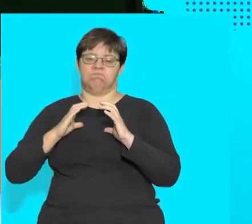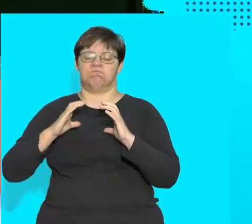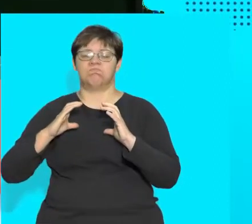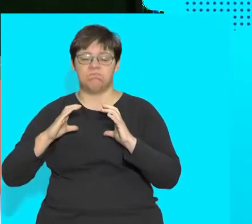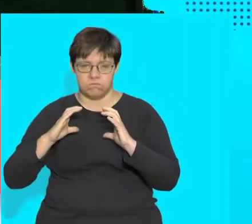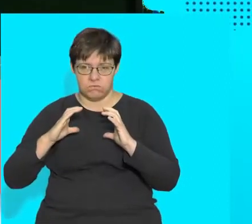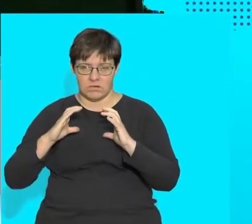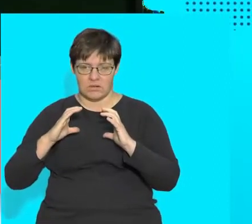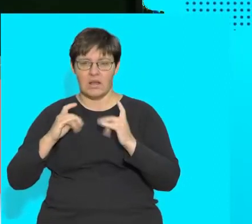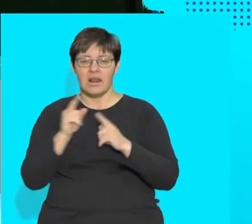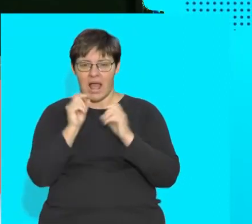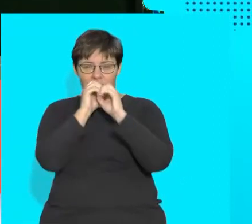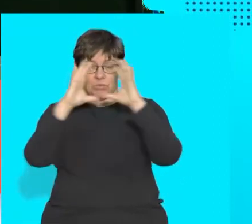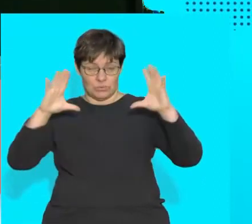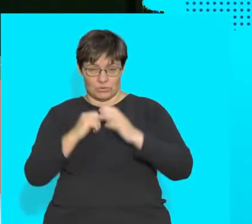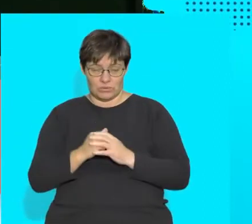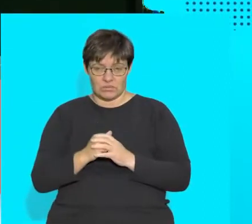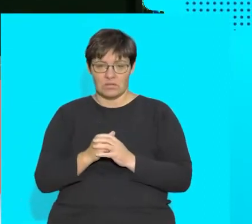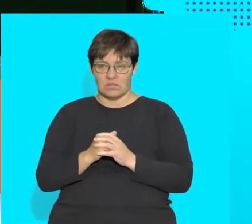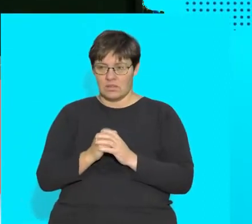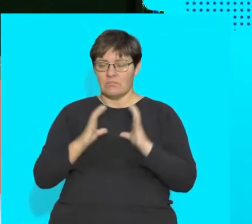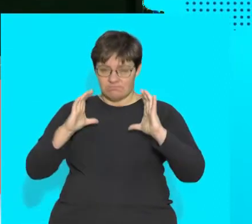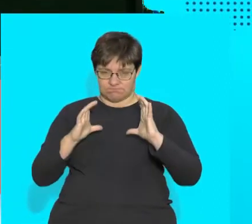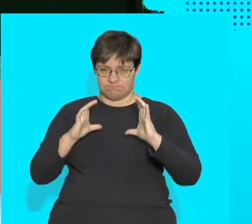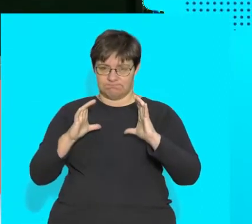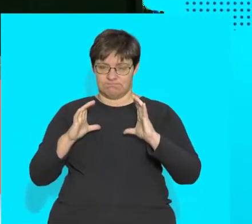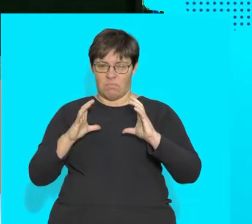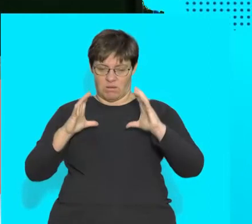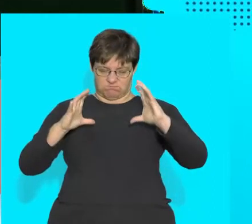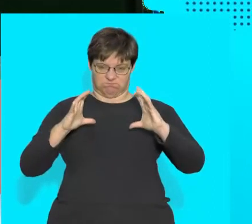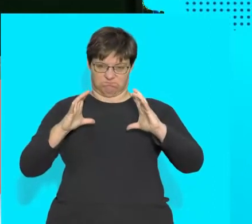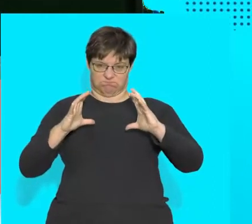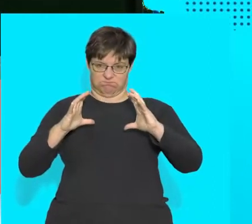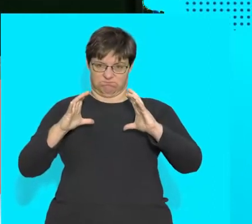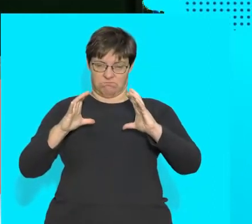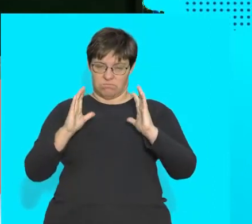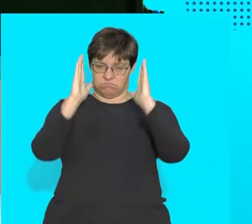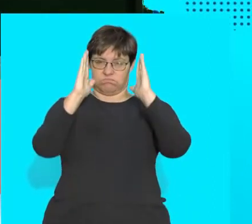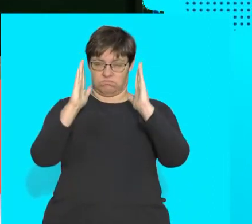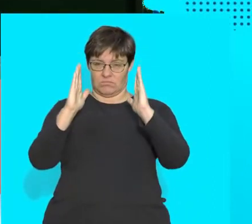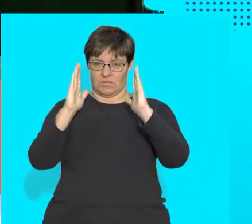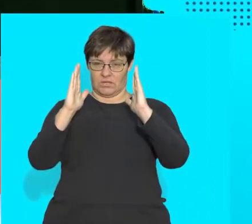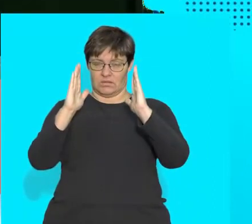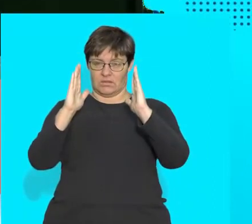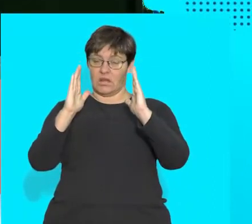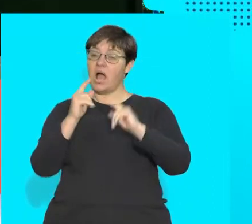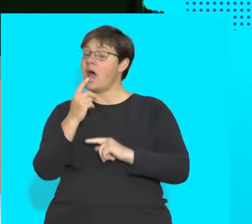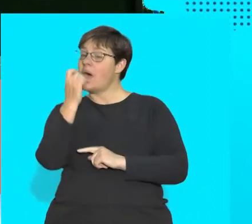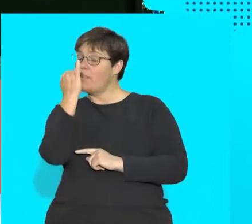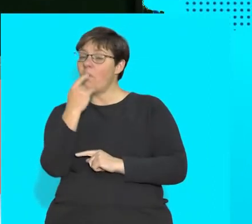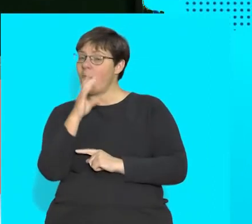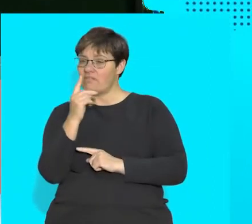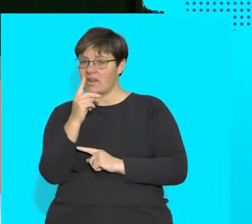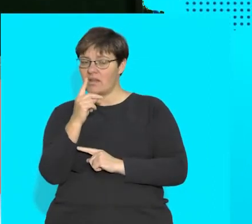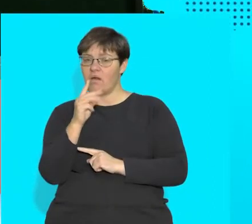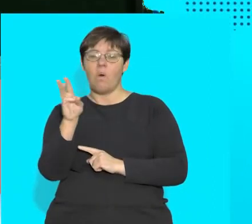this vacuole fills, imagine it's like a balloon, and it keeps the cell turgid. Turgid means upright. Now imagine what